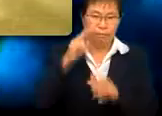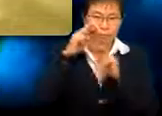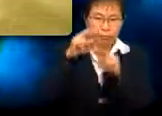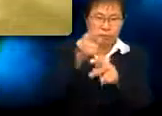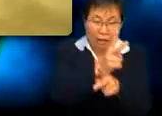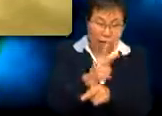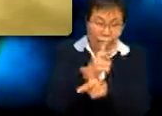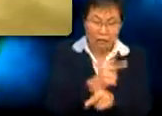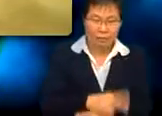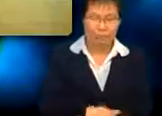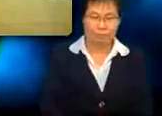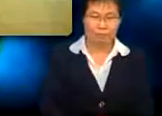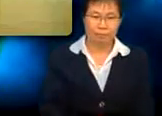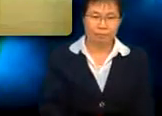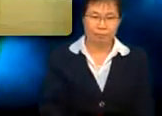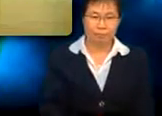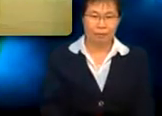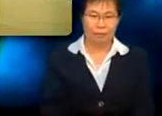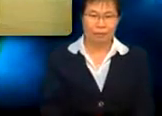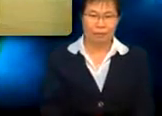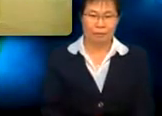Watch carefully.